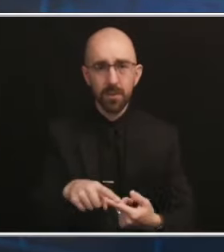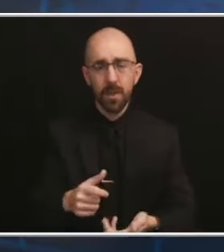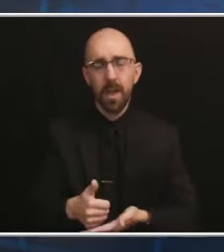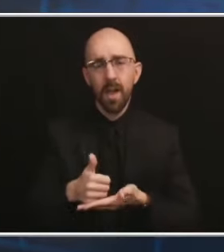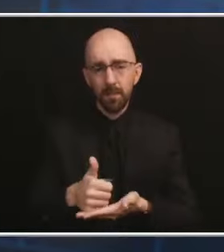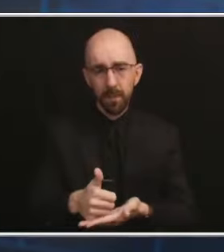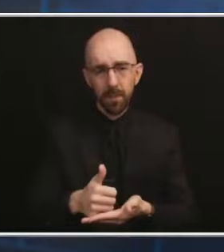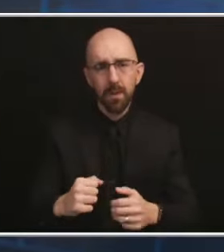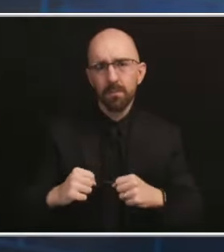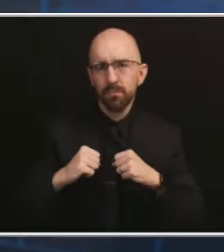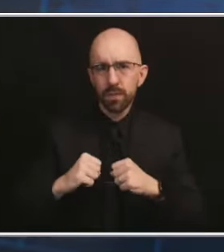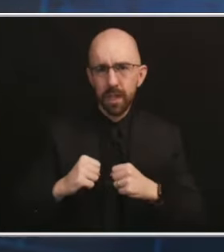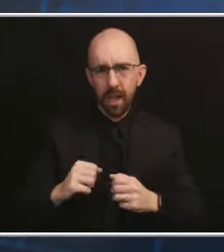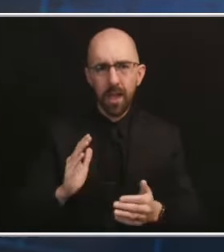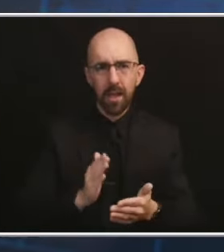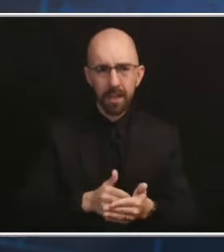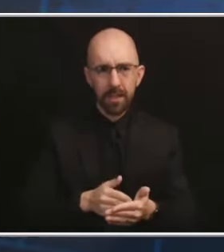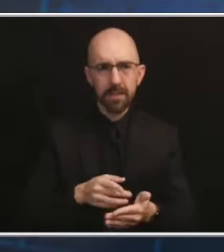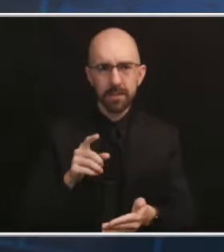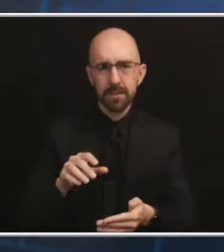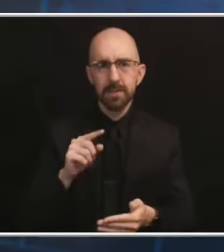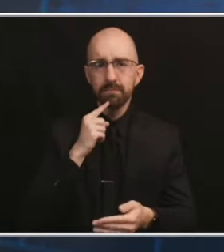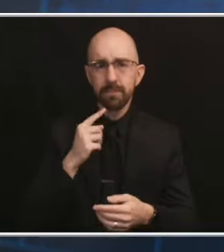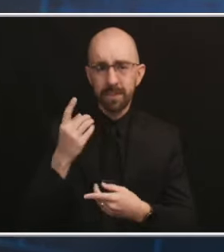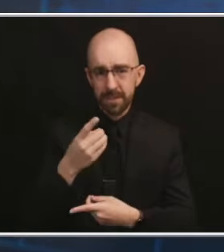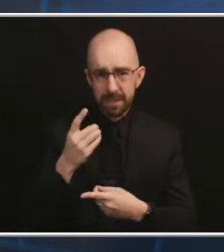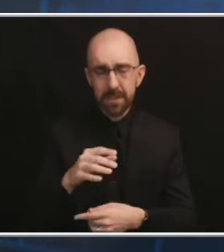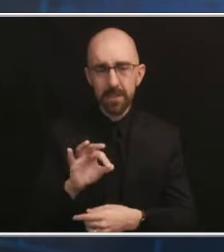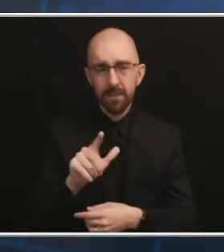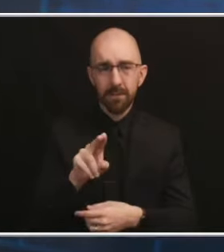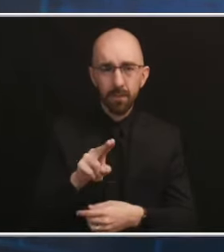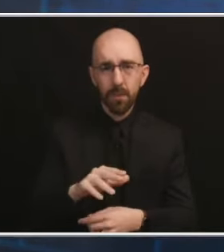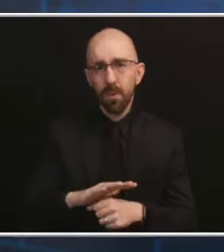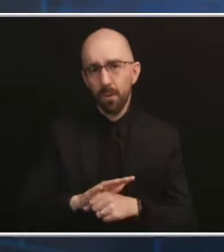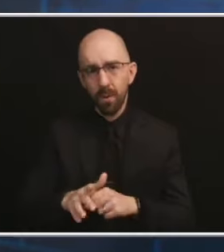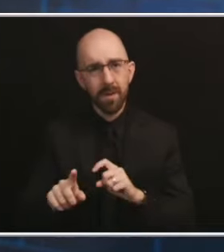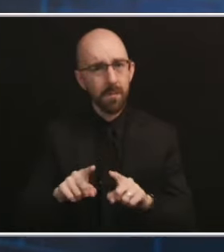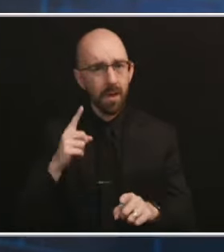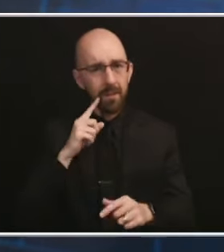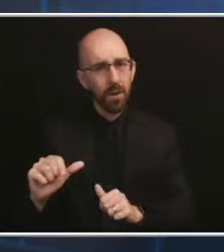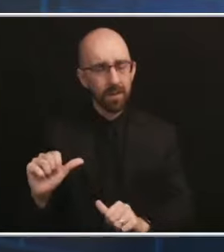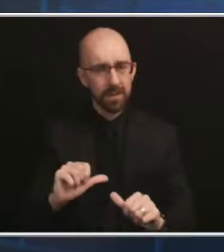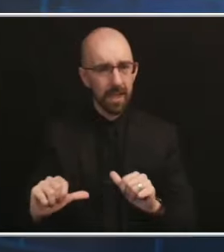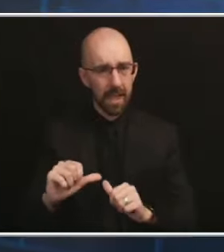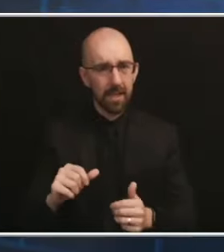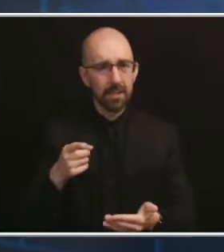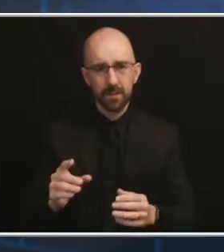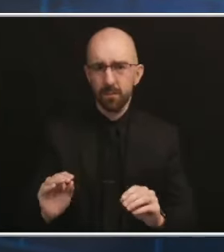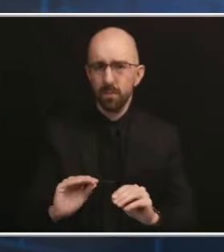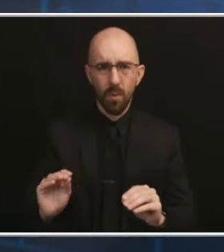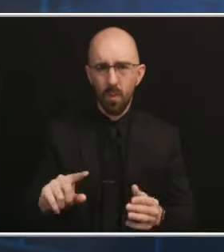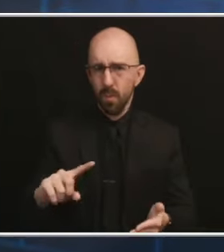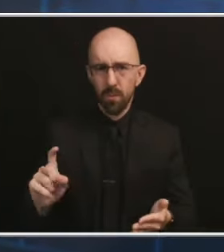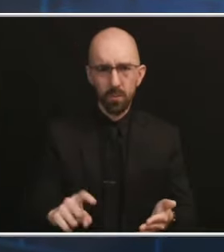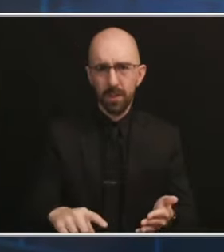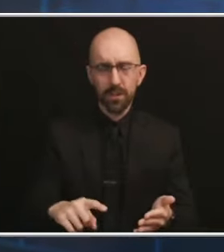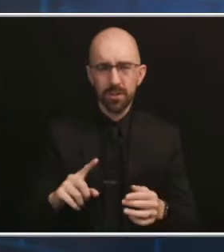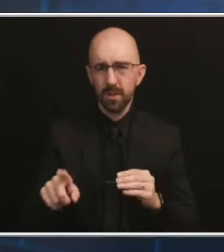protect against severe disease from both influenza and COVID. But as far as the science goes, there's no question about